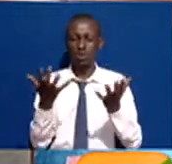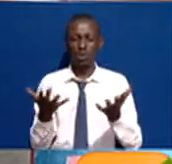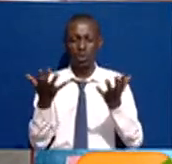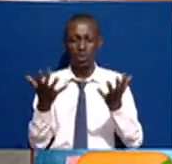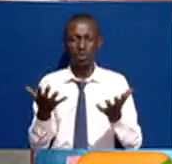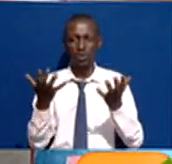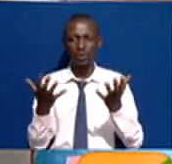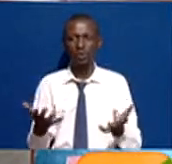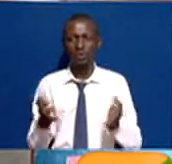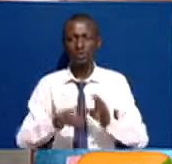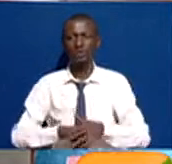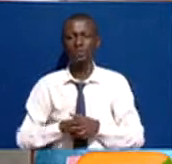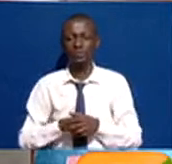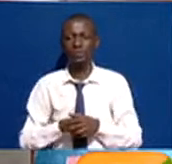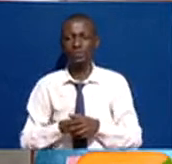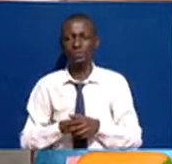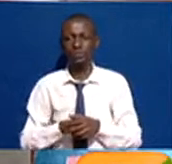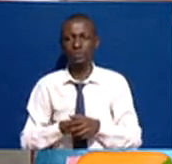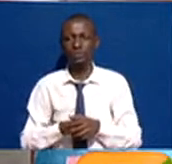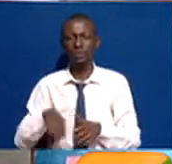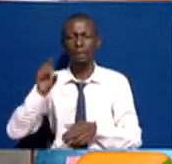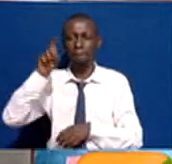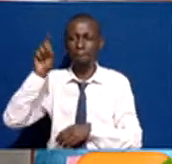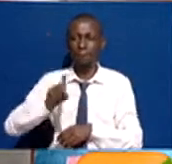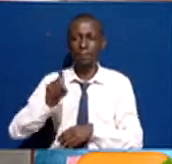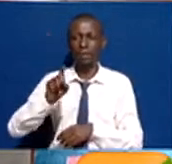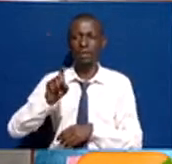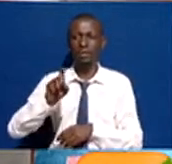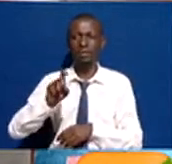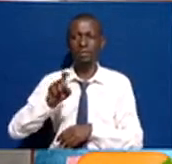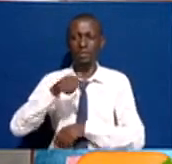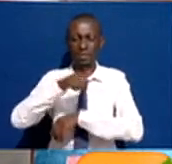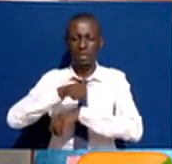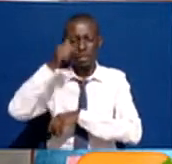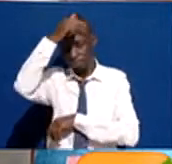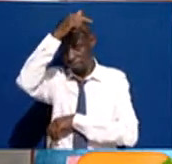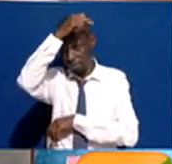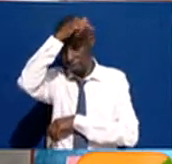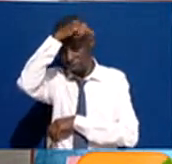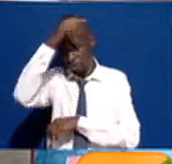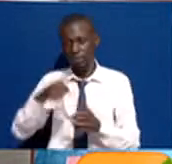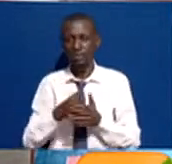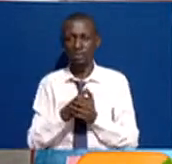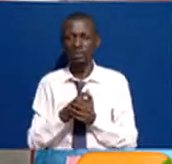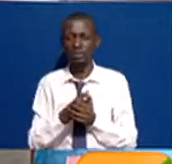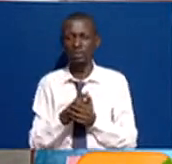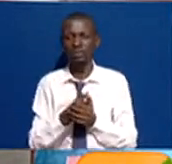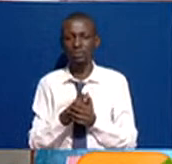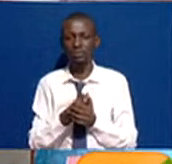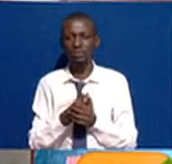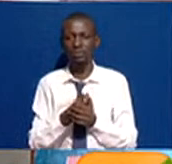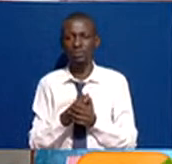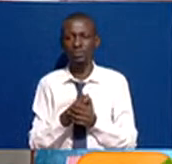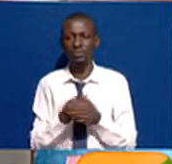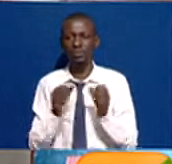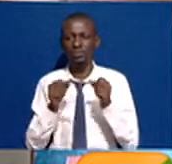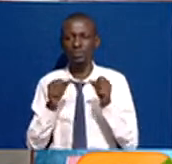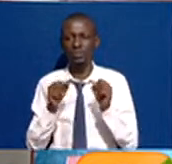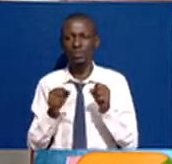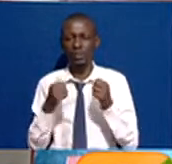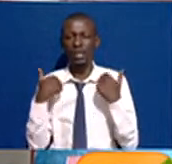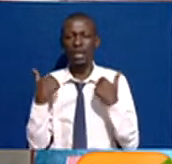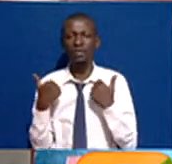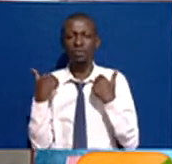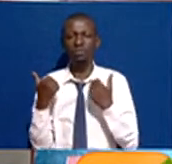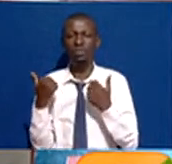than 3/4 of your weight. Are you able to do that? Then on graduation, as you go towards the end of the training, you'll be required to carry even heavier